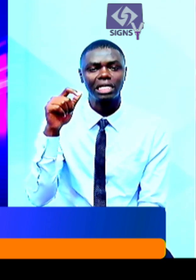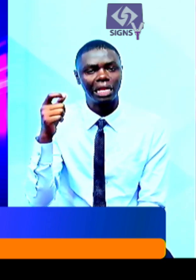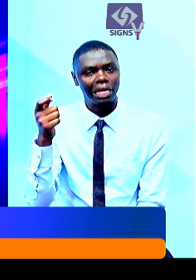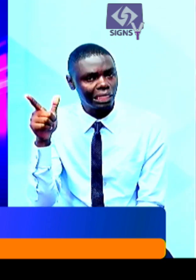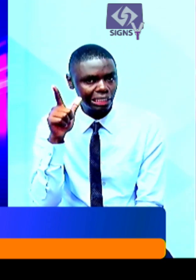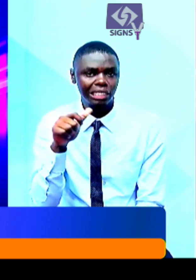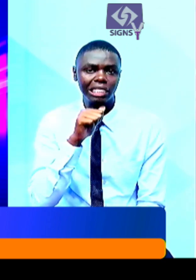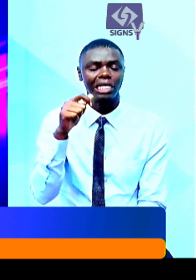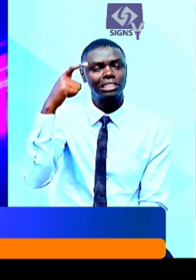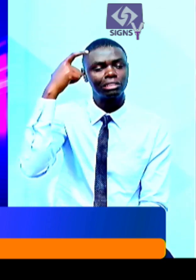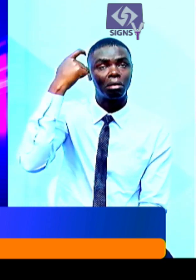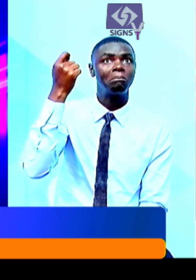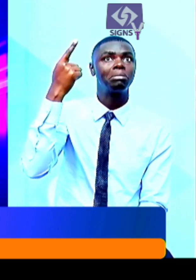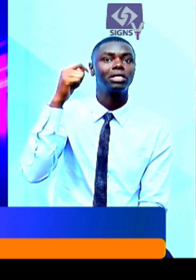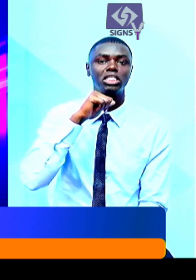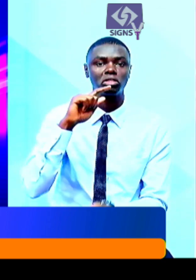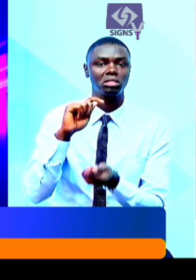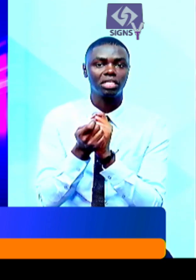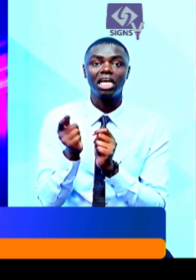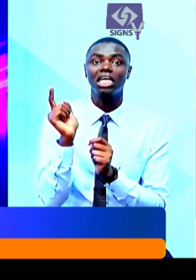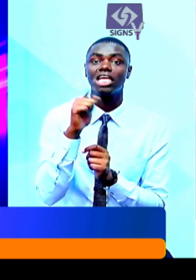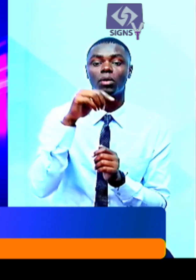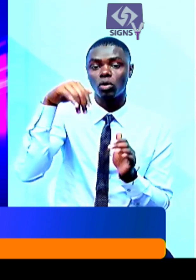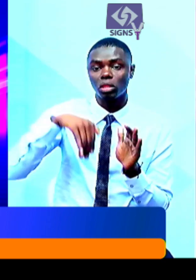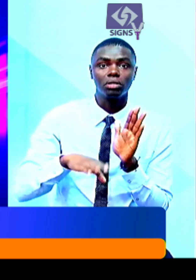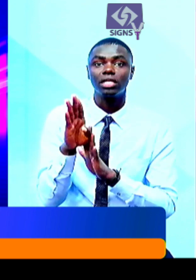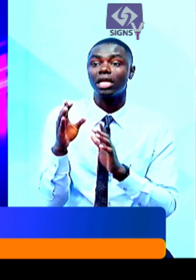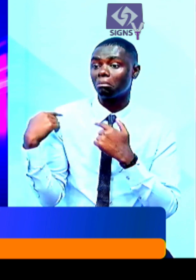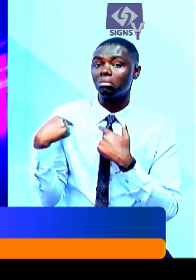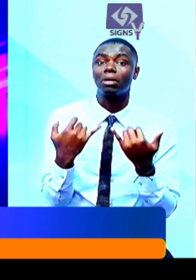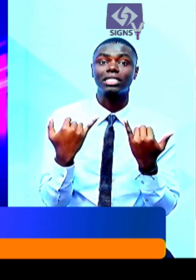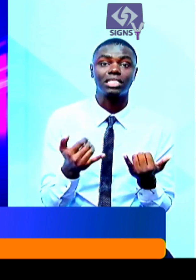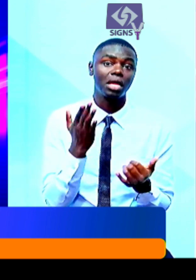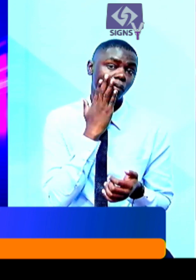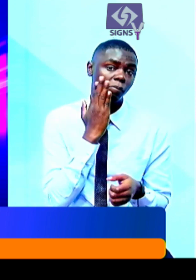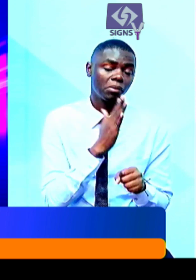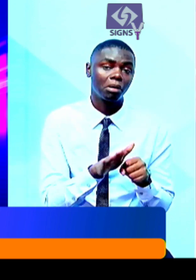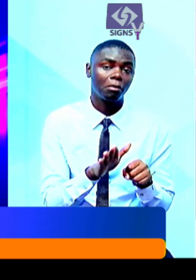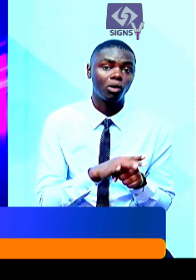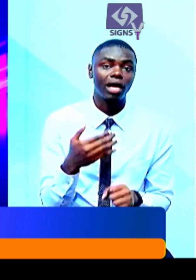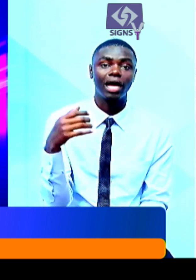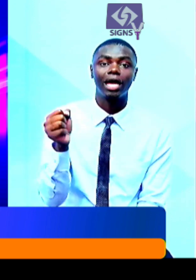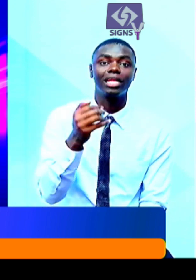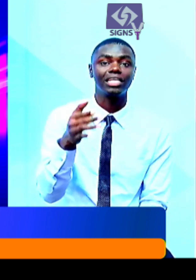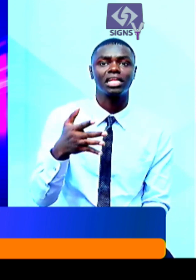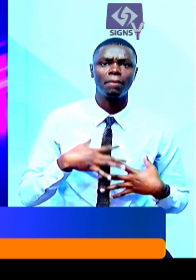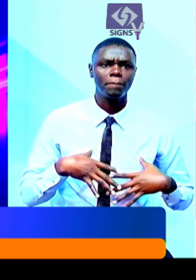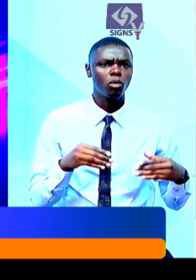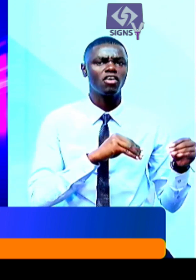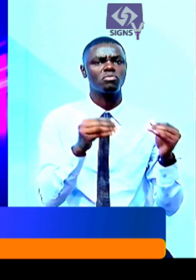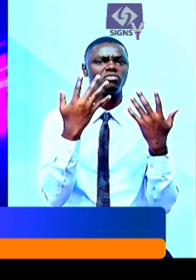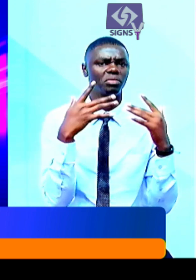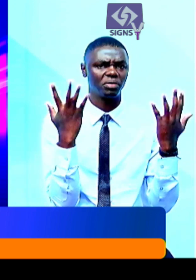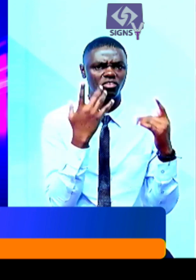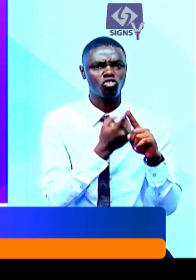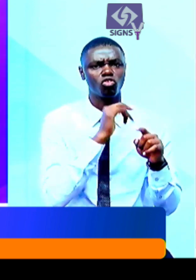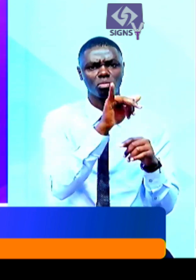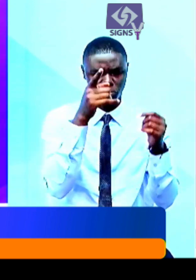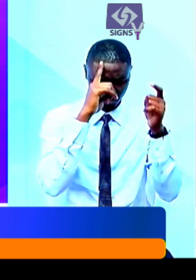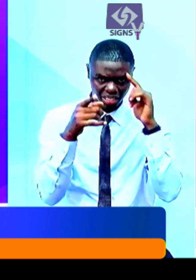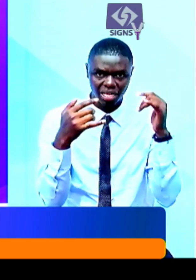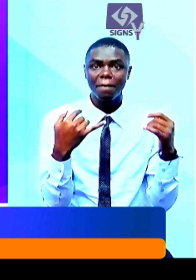and does not involve. He came with bottom up, he's still talking about it. He came with Mama Mboga, Hustler. People have moved on from those nonsense. Yeah. He's still